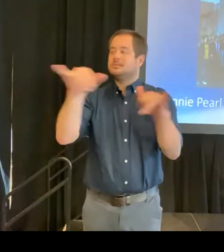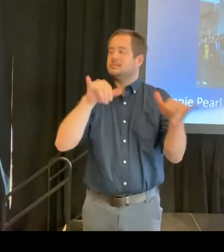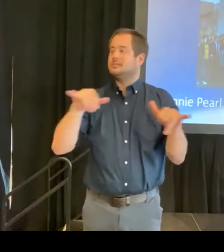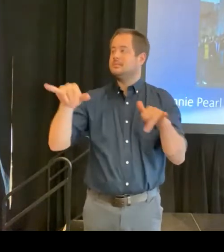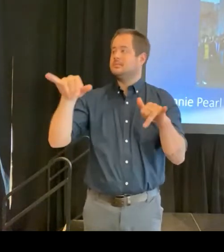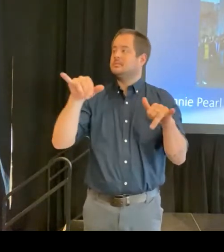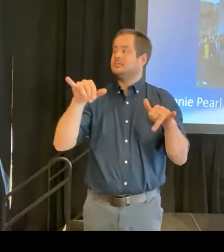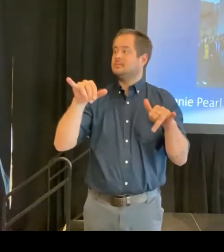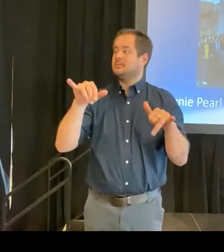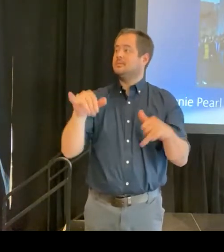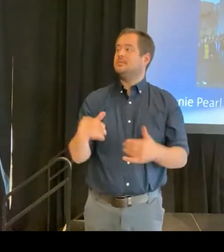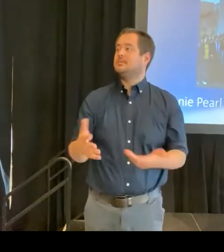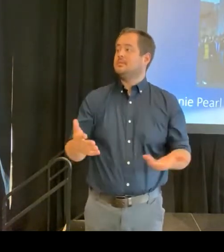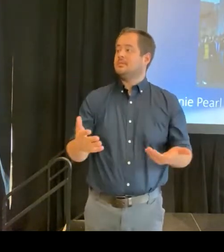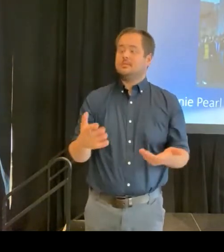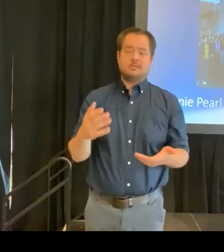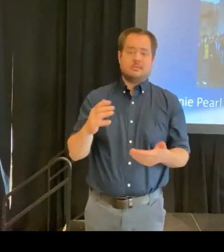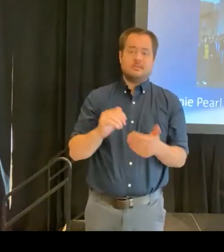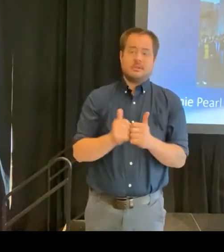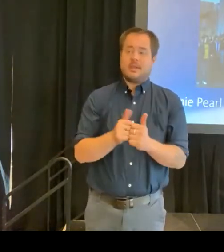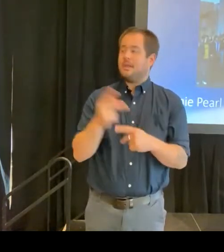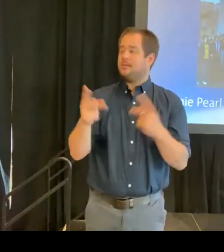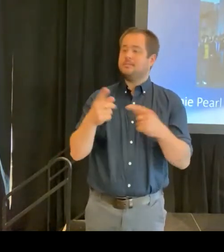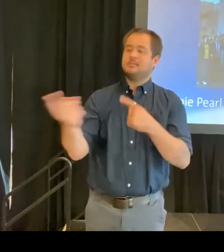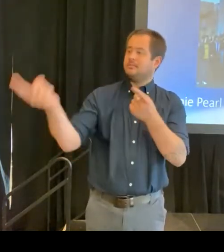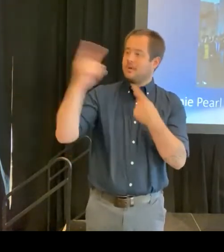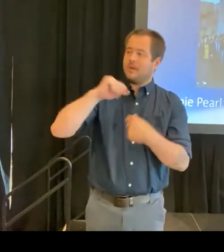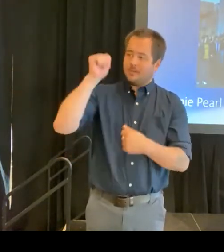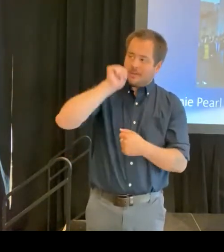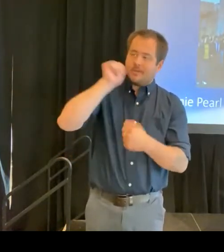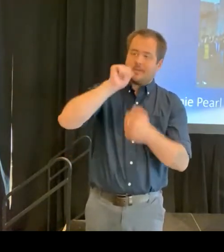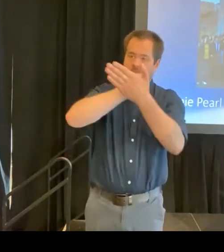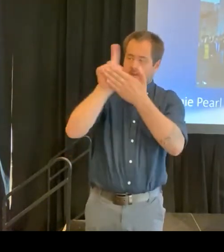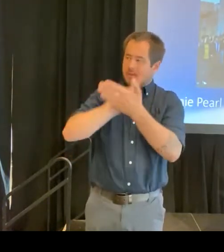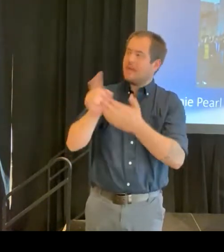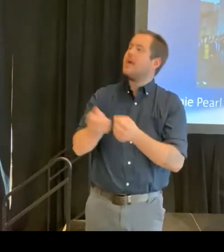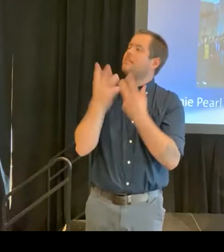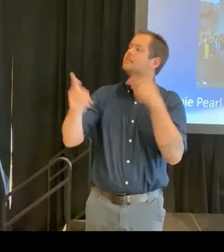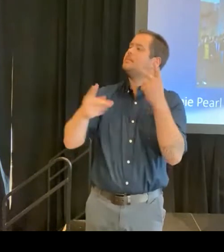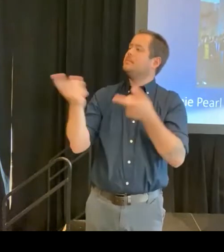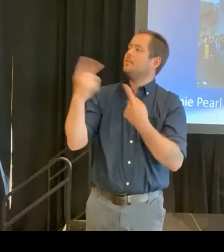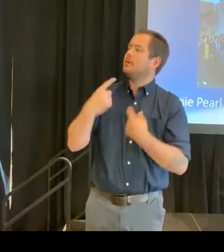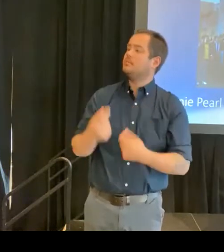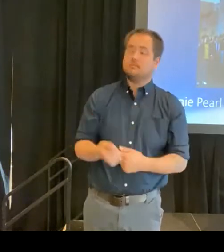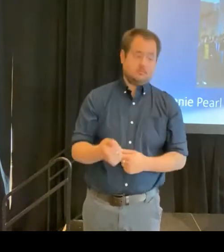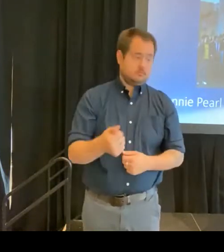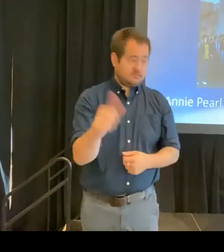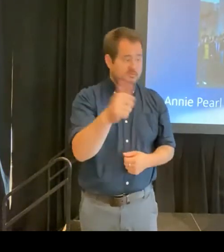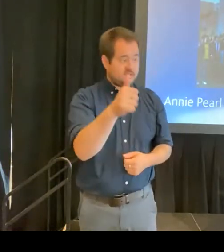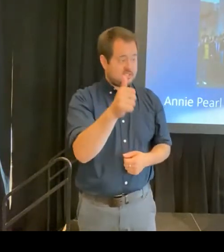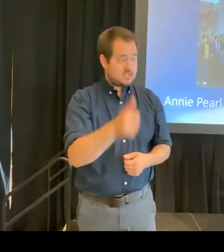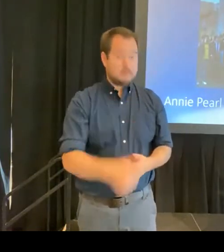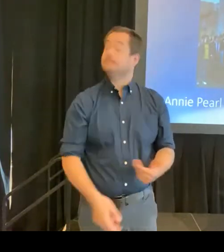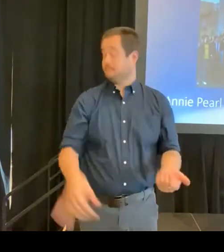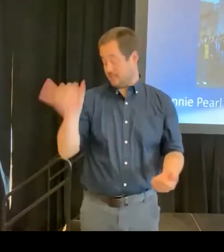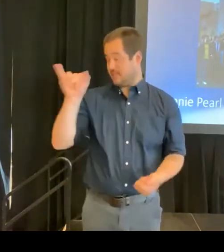that come every week, every day, every month? She said 10. I said, that's your masses.